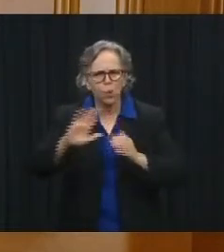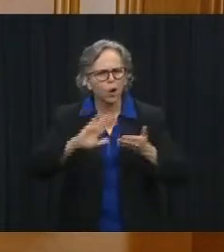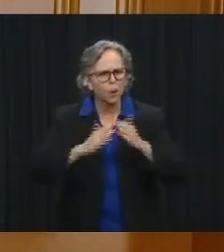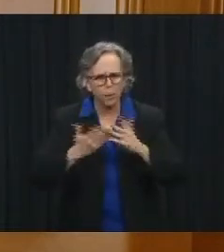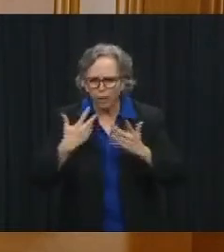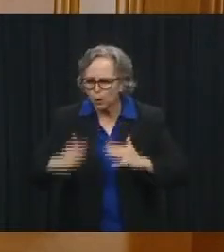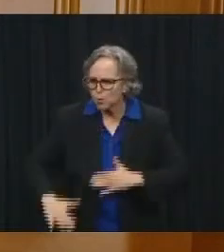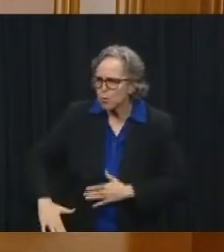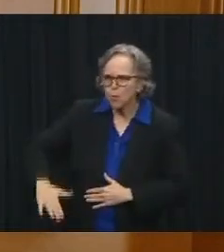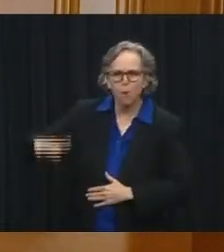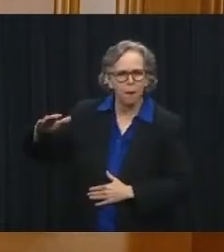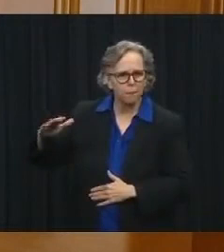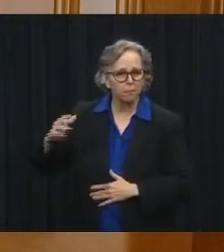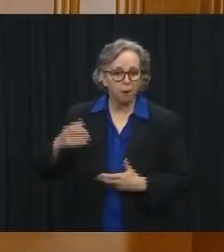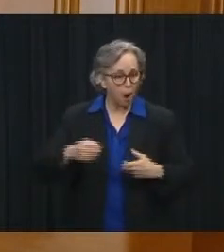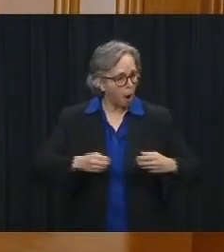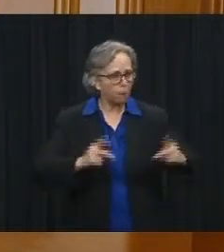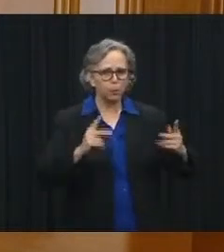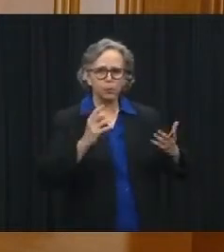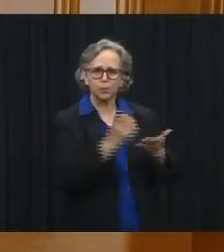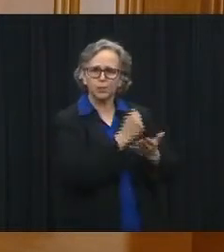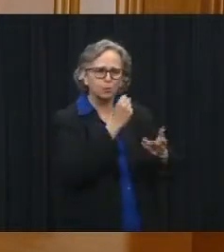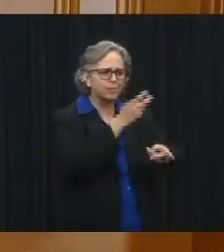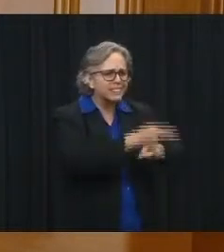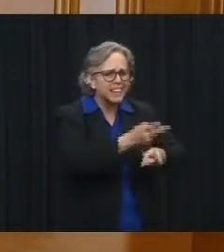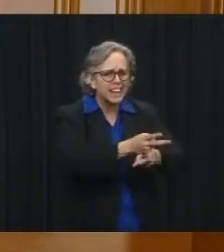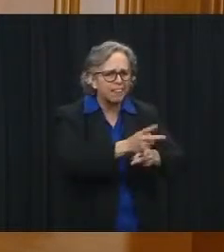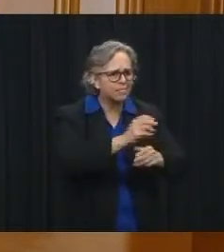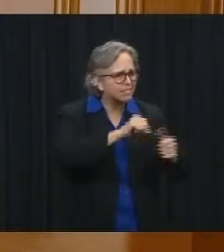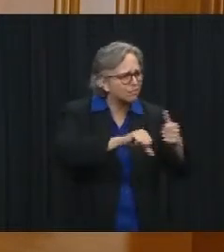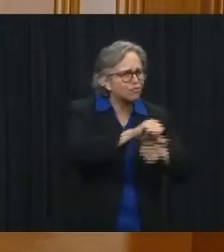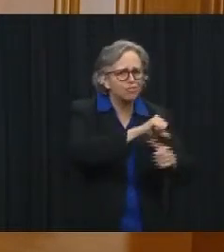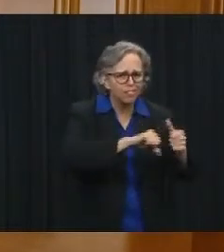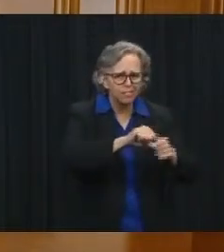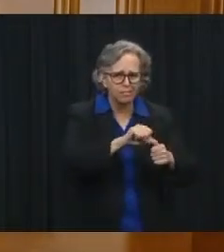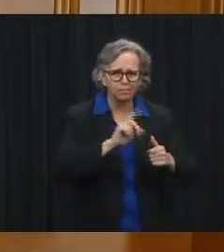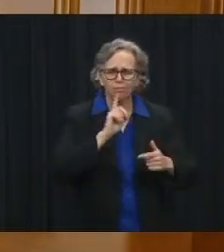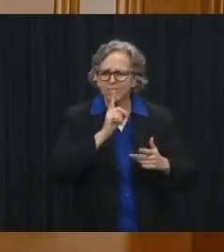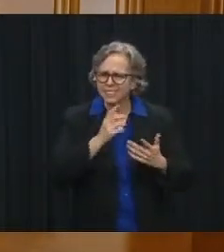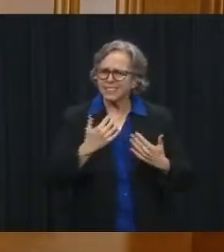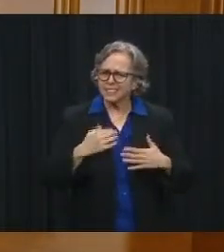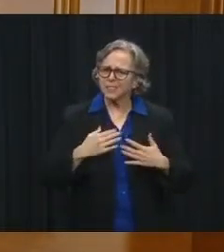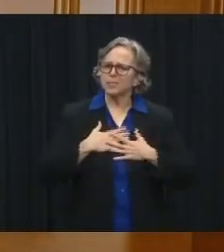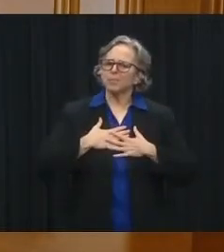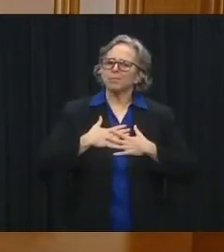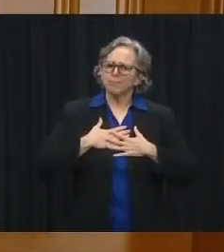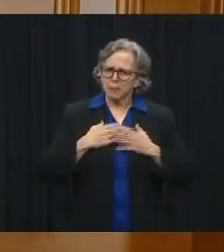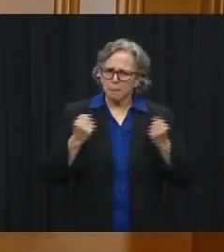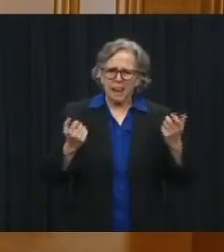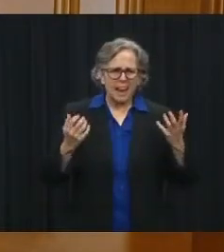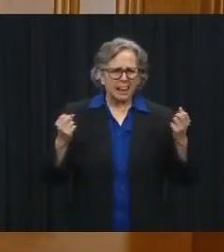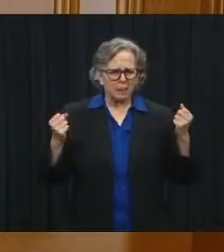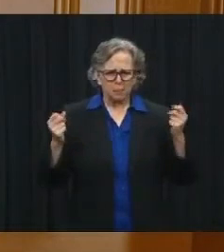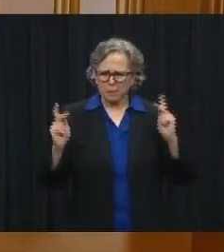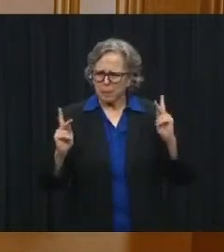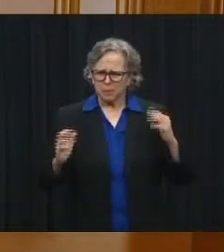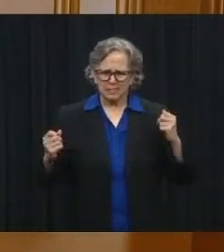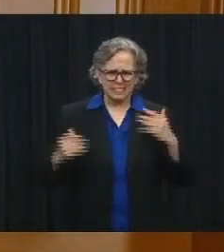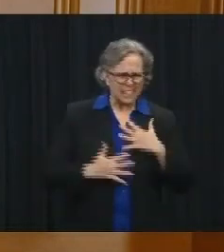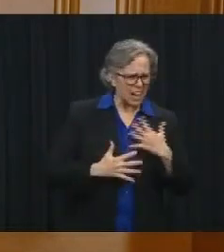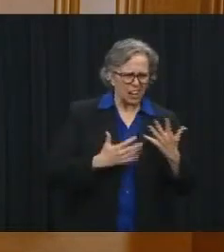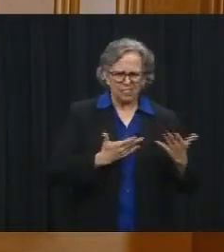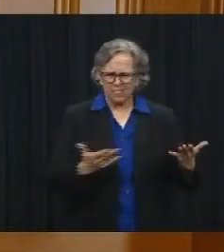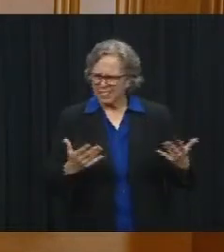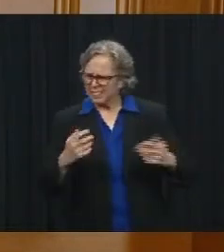really a blessing. Yes, there are lots of scary and tough things happening right now, but that